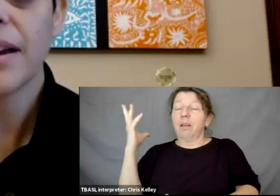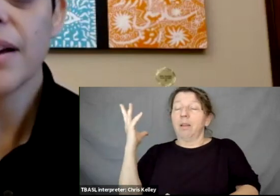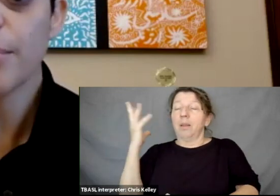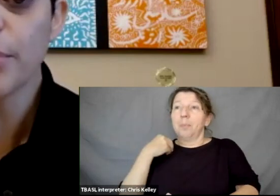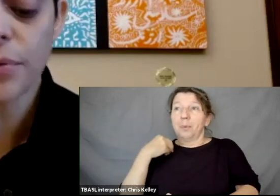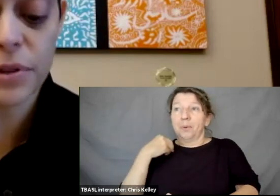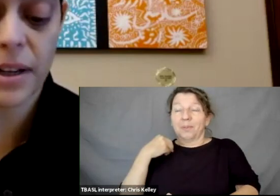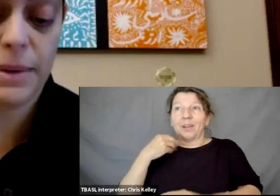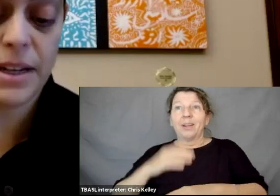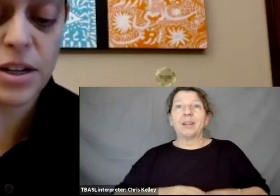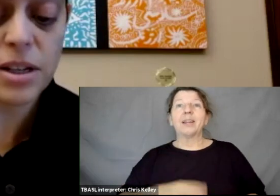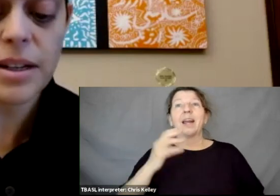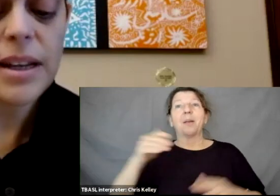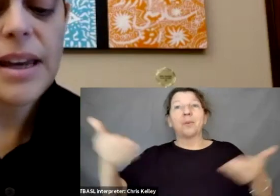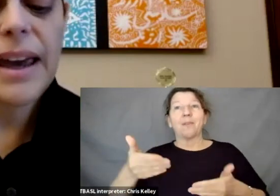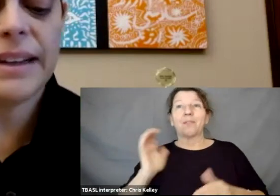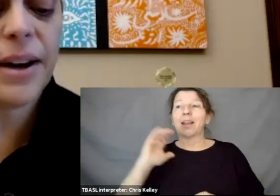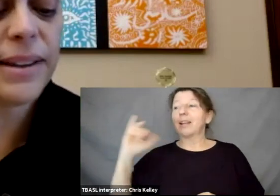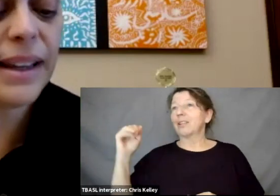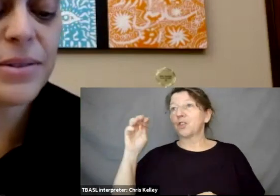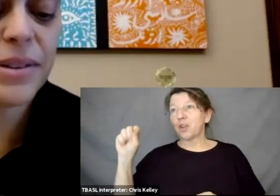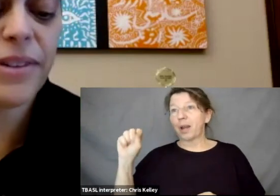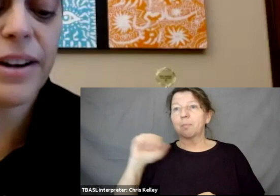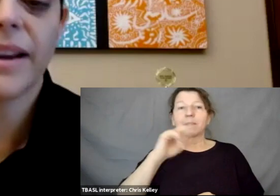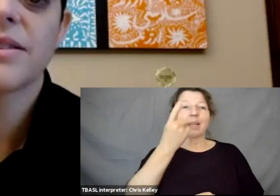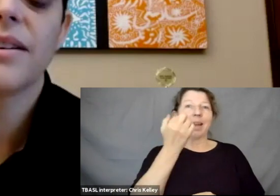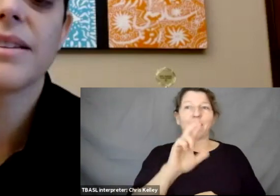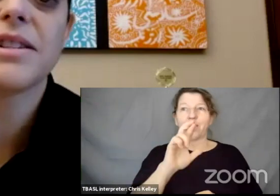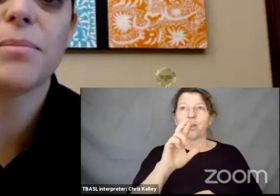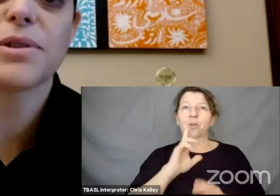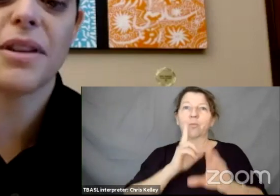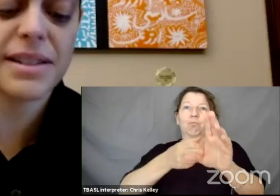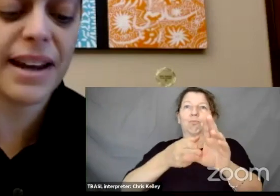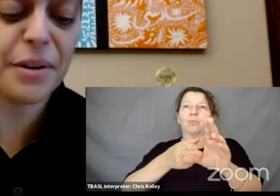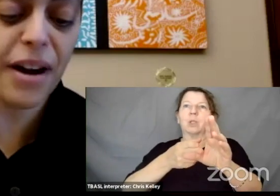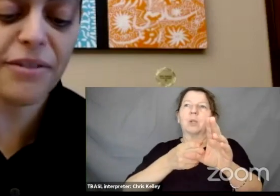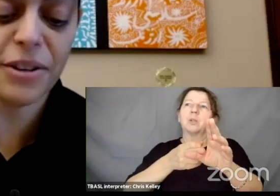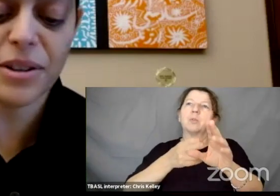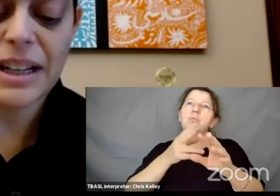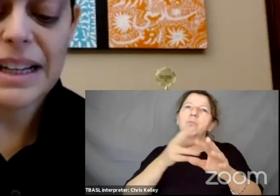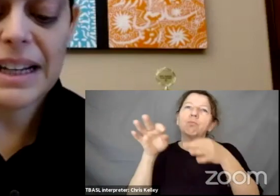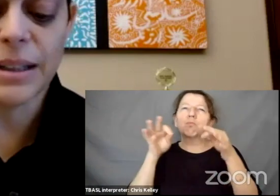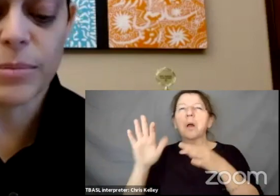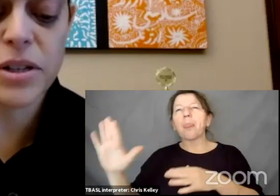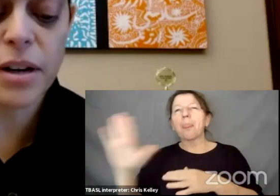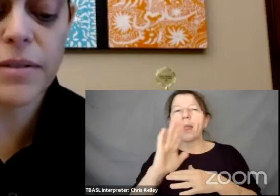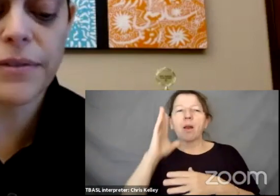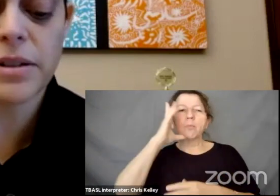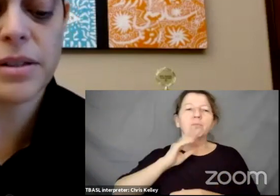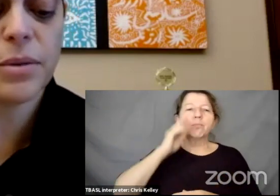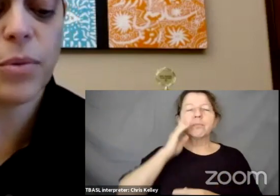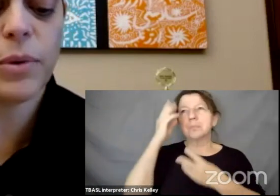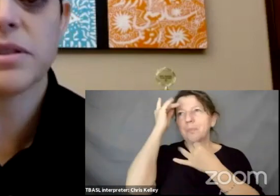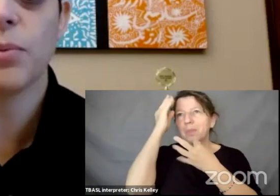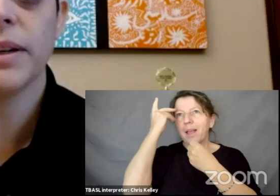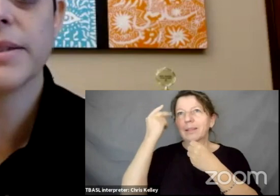that beautiful documentation. And now I'd like to invite our guest artists, James Scruggs and Heather Raffo, to share